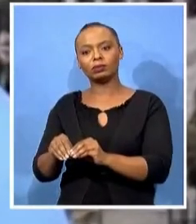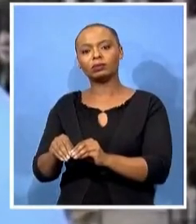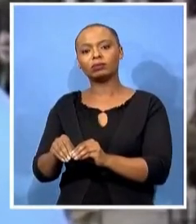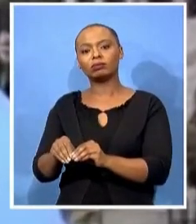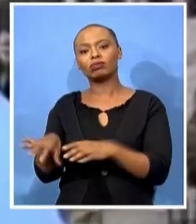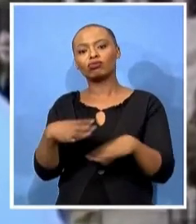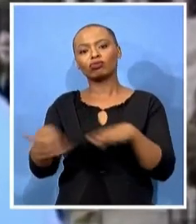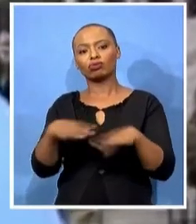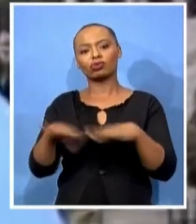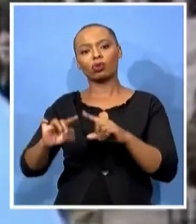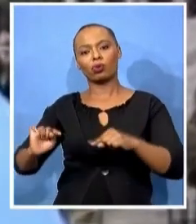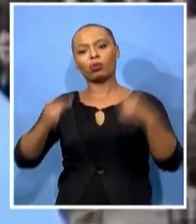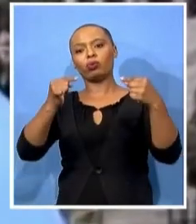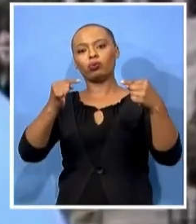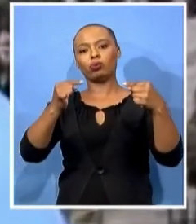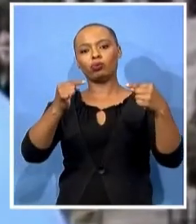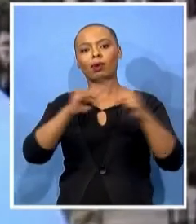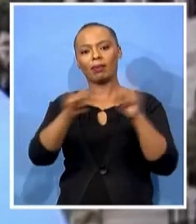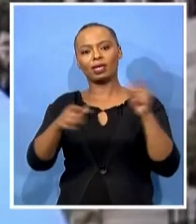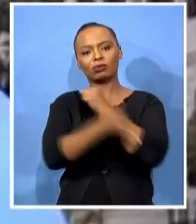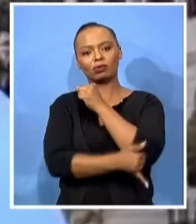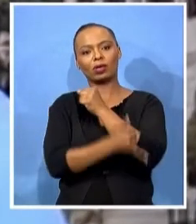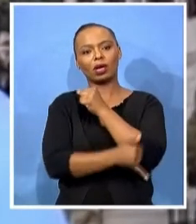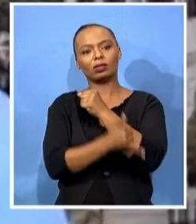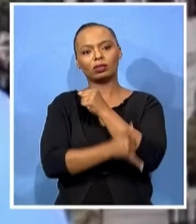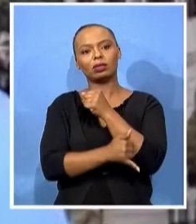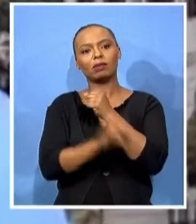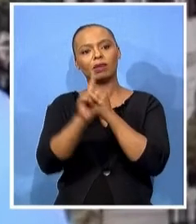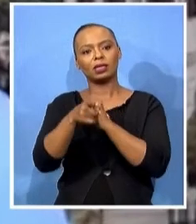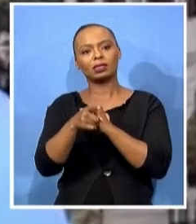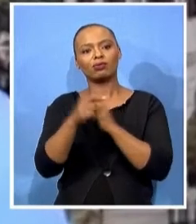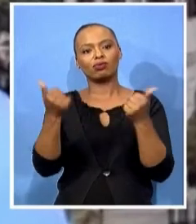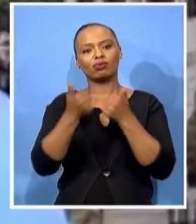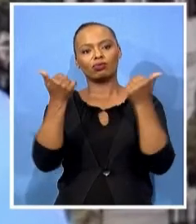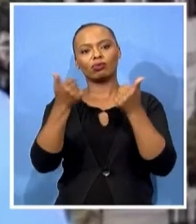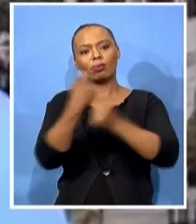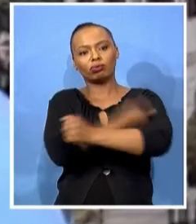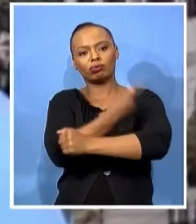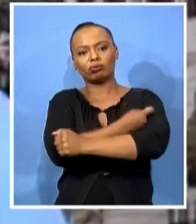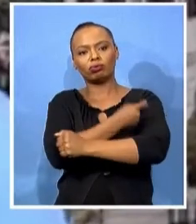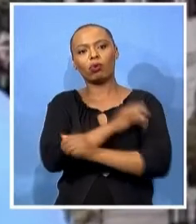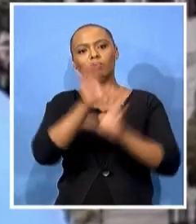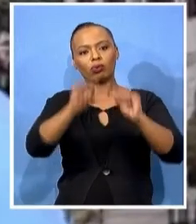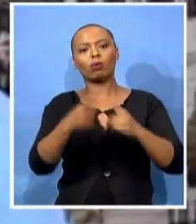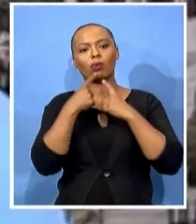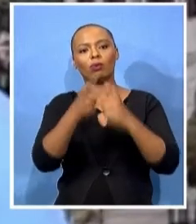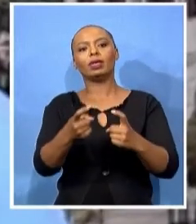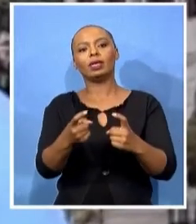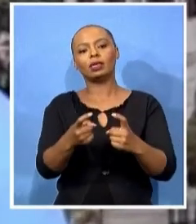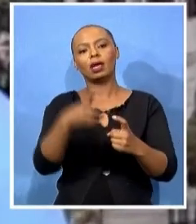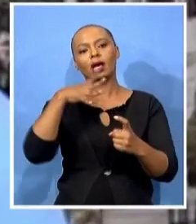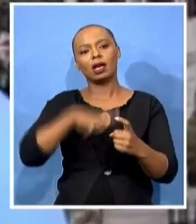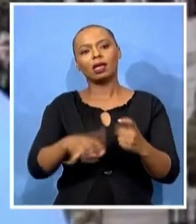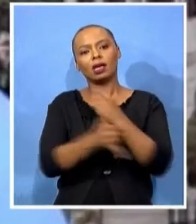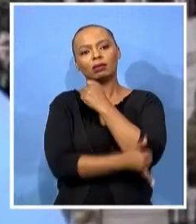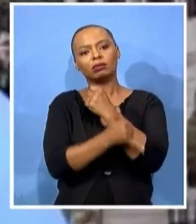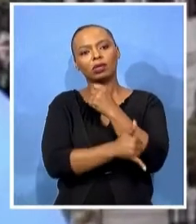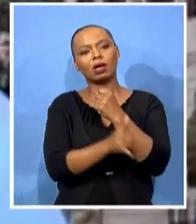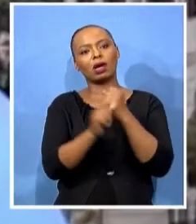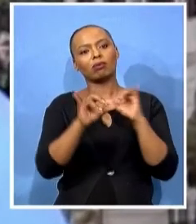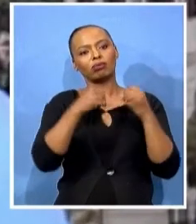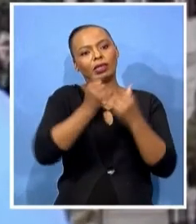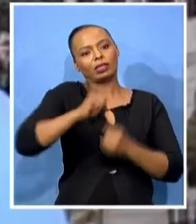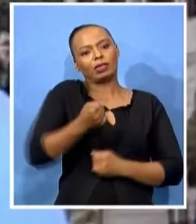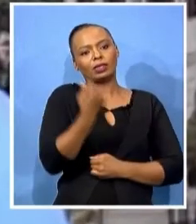Stop complaining in the media that other countries must not have vaccines for themselves as that they must share vaccines with South